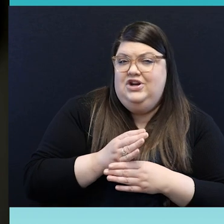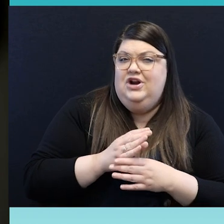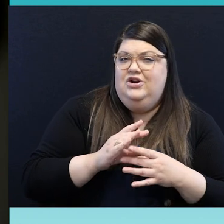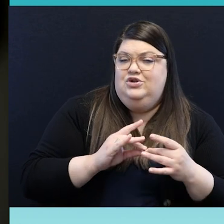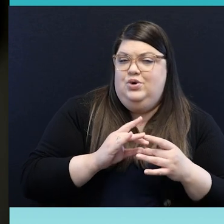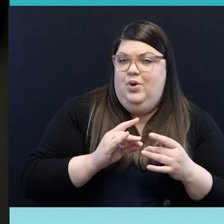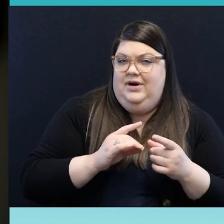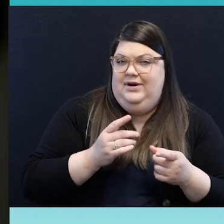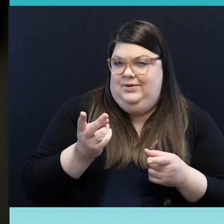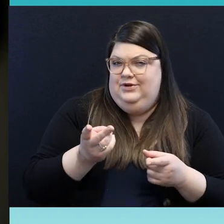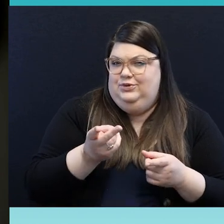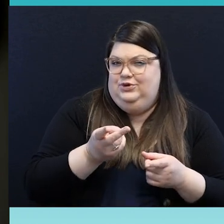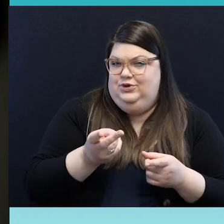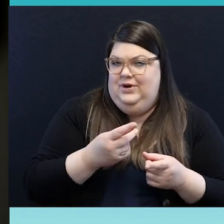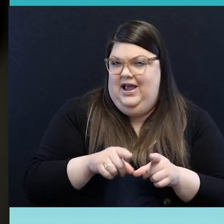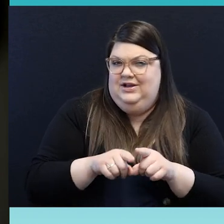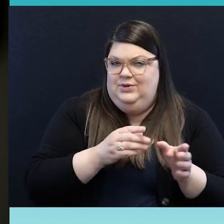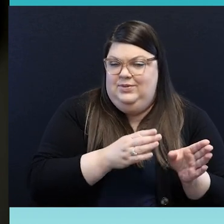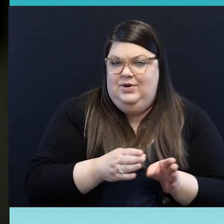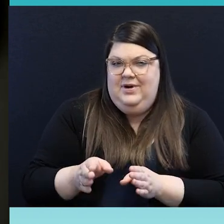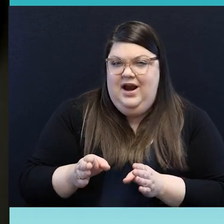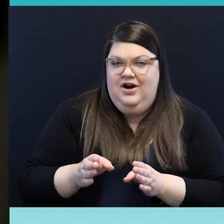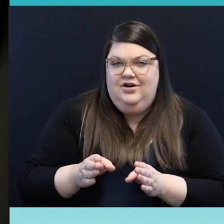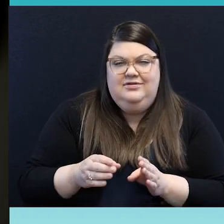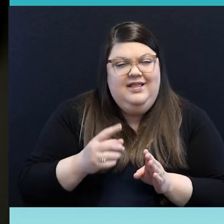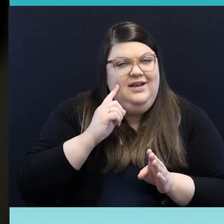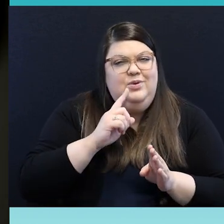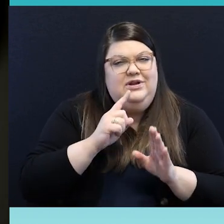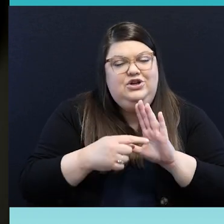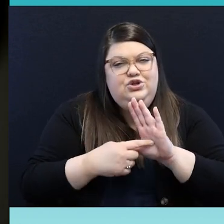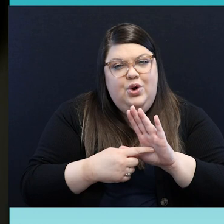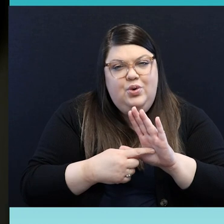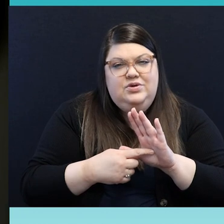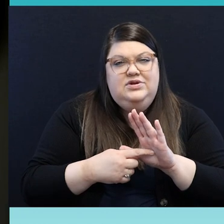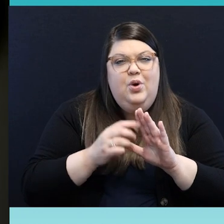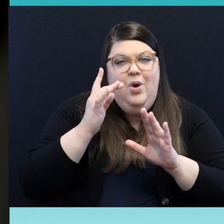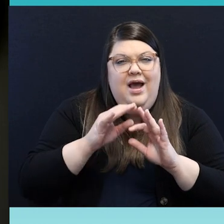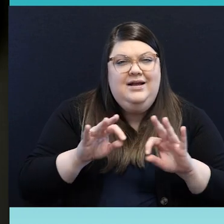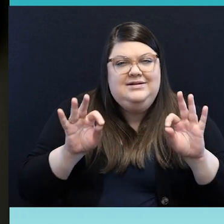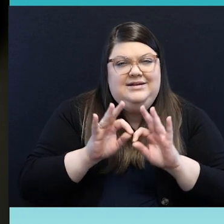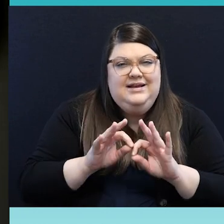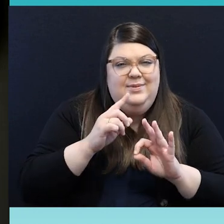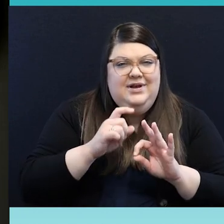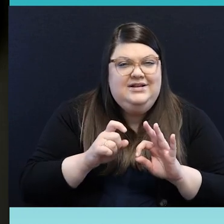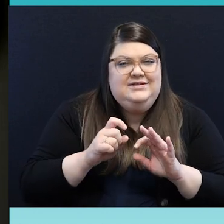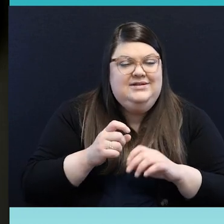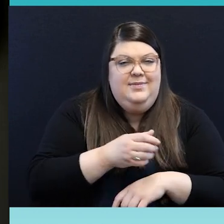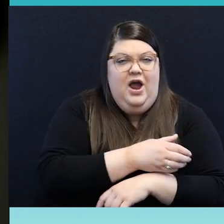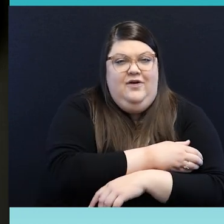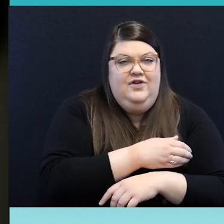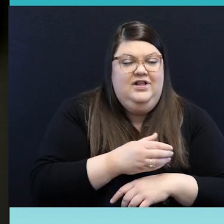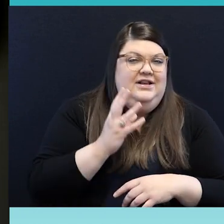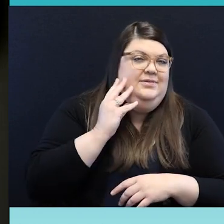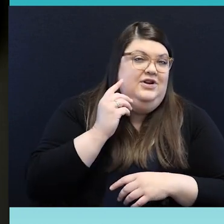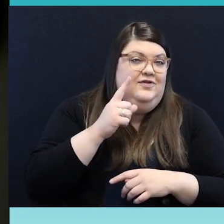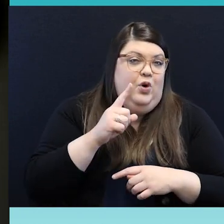were preparing for this that I think also really shows for me why this is so key, because it was such a powerful experience for